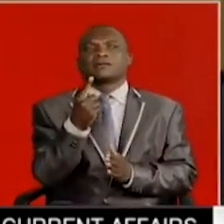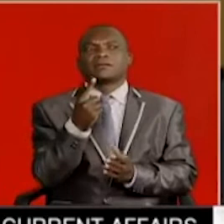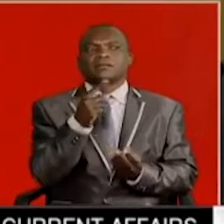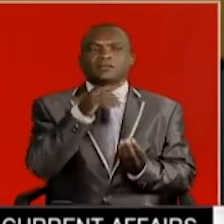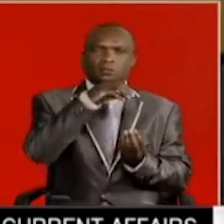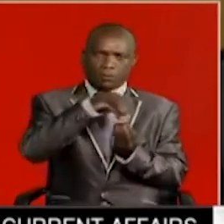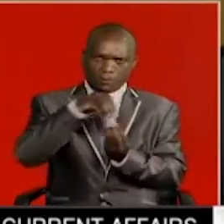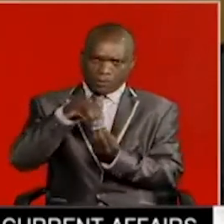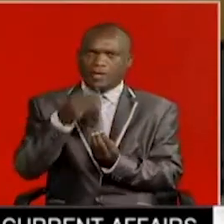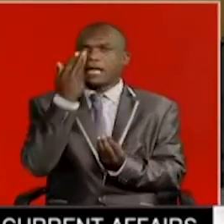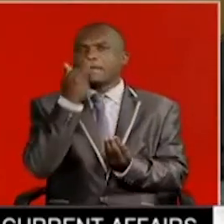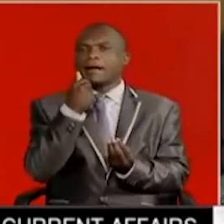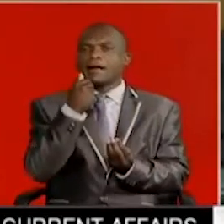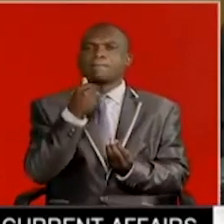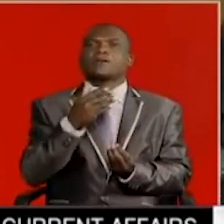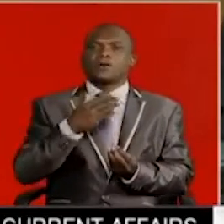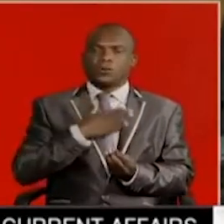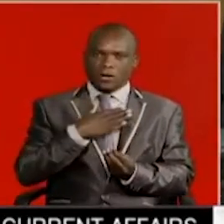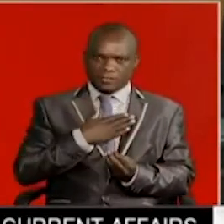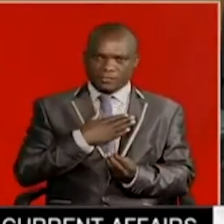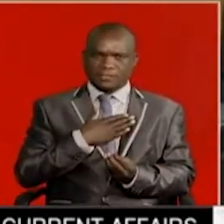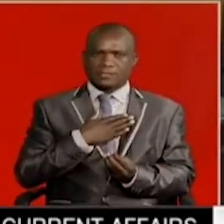which we said we want to first